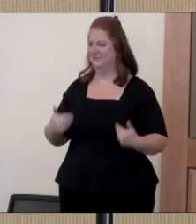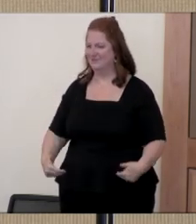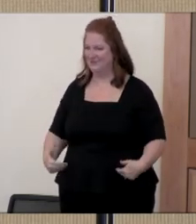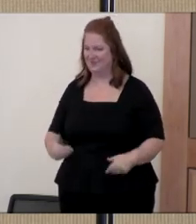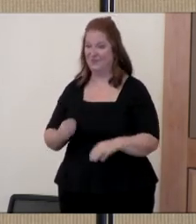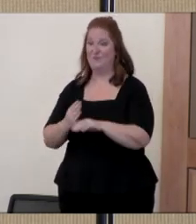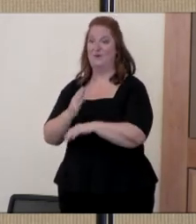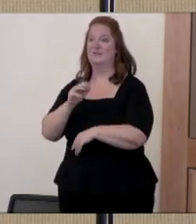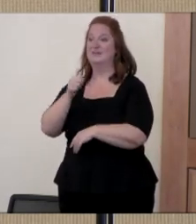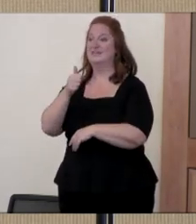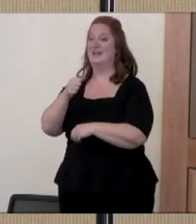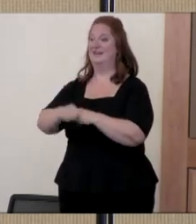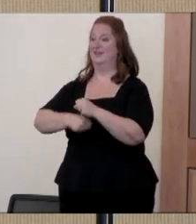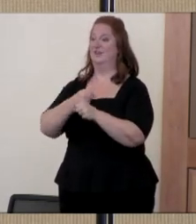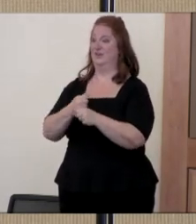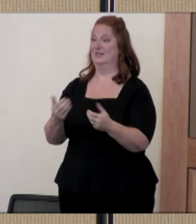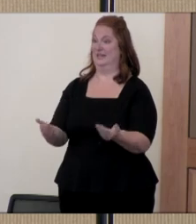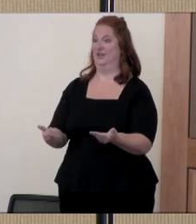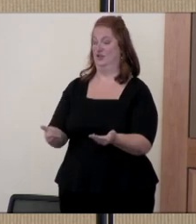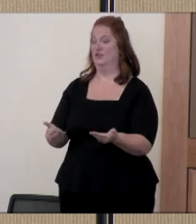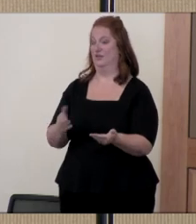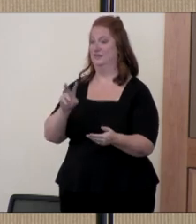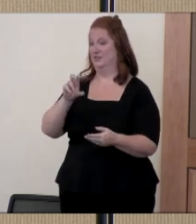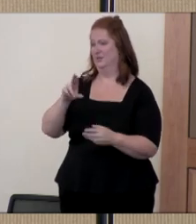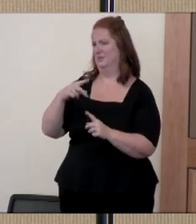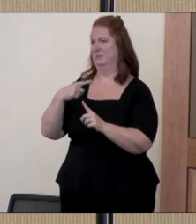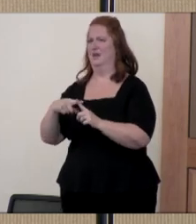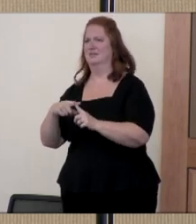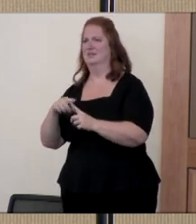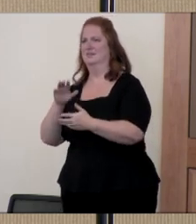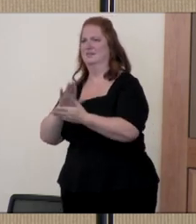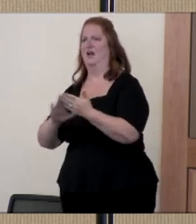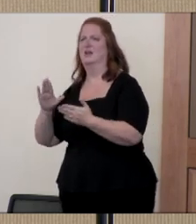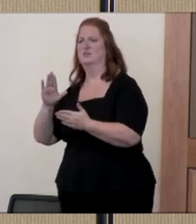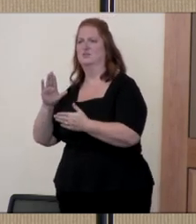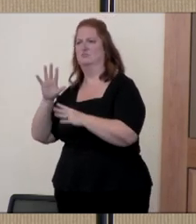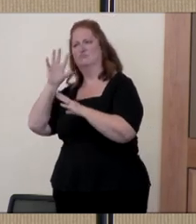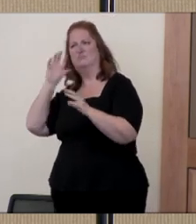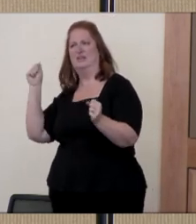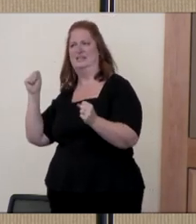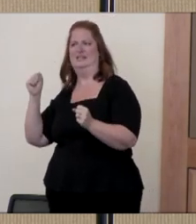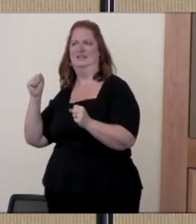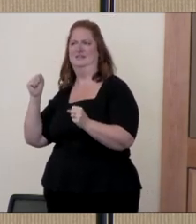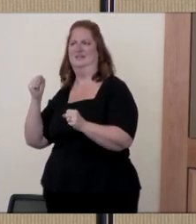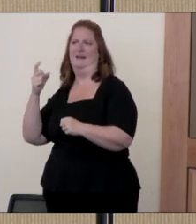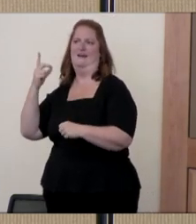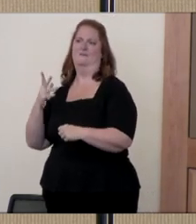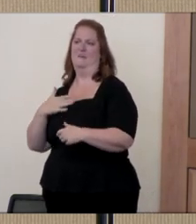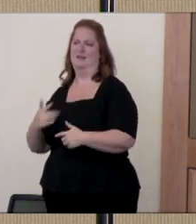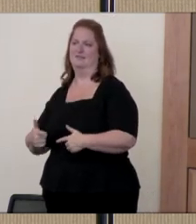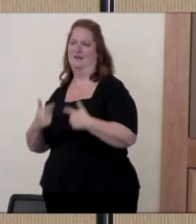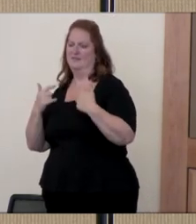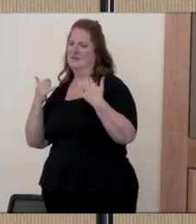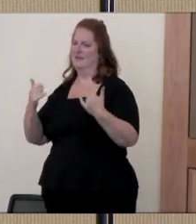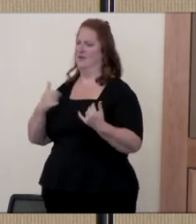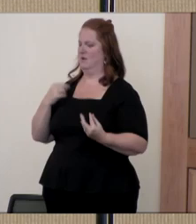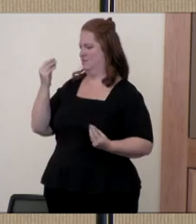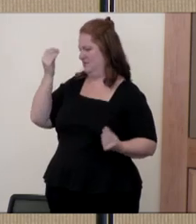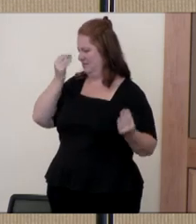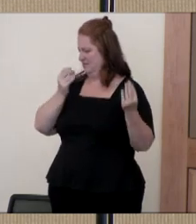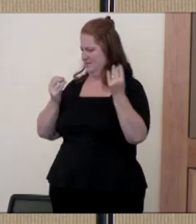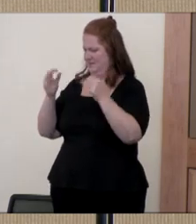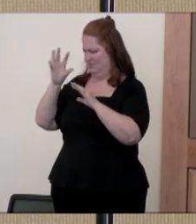decade at VCU and about half of my life as a college president, asking the very same question. What's